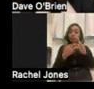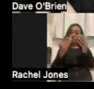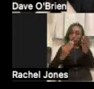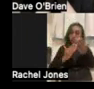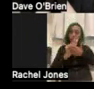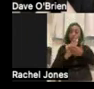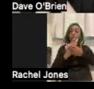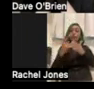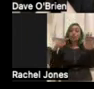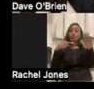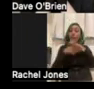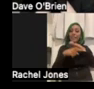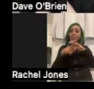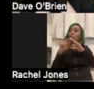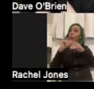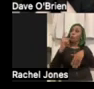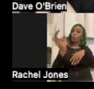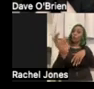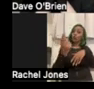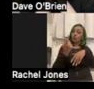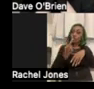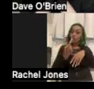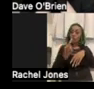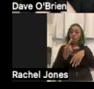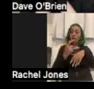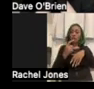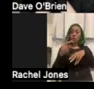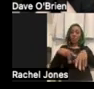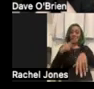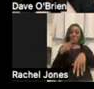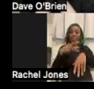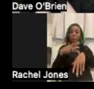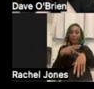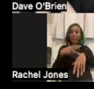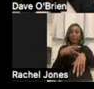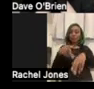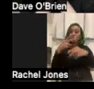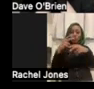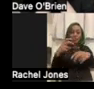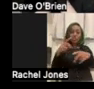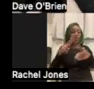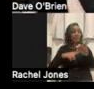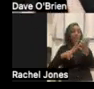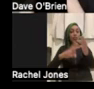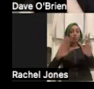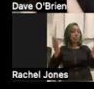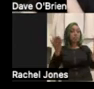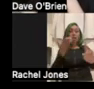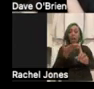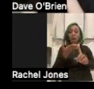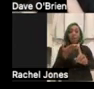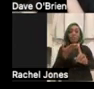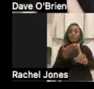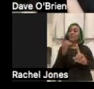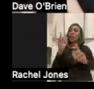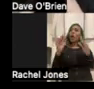who return to the Philippines as their country of origin. So this research project is very targeted. Often the Home